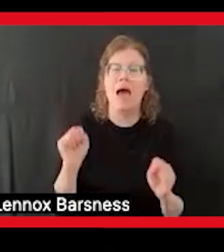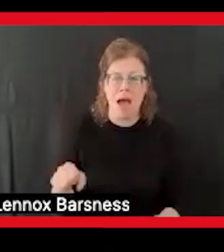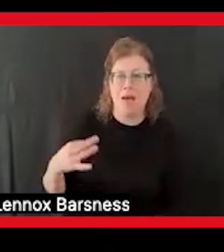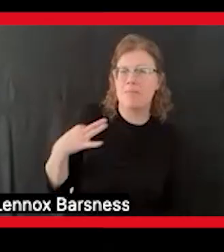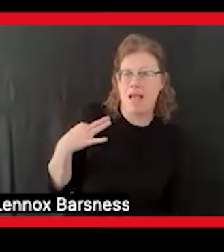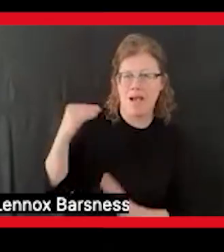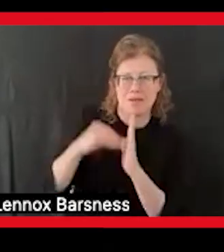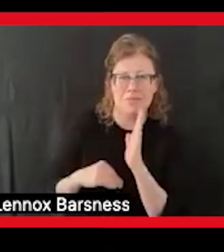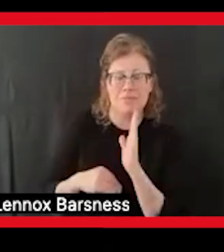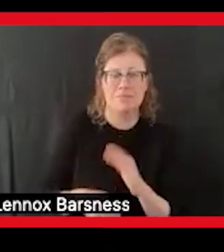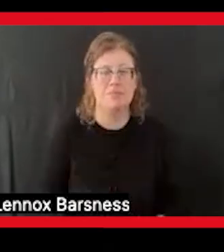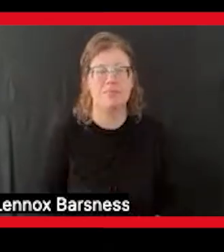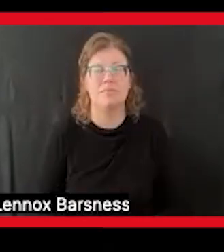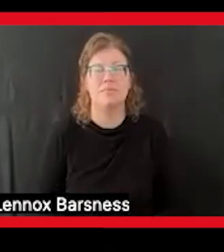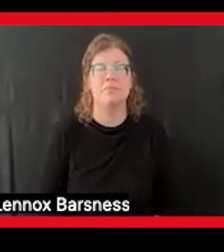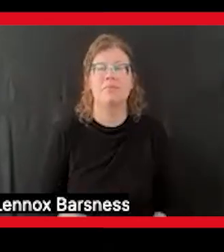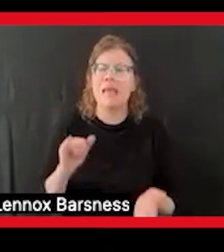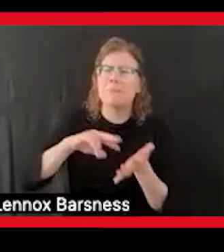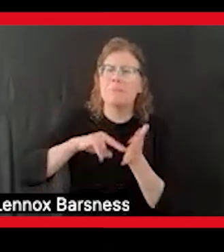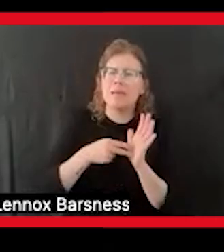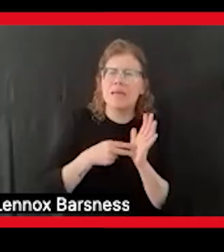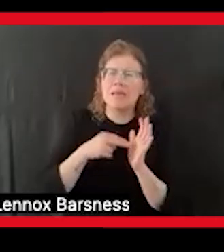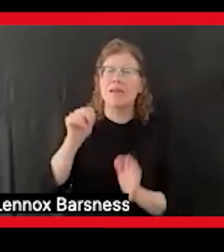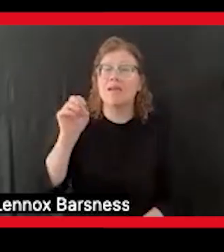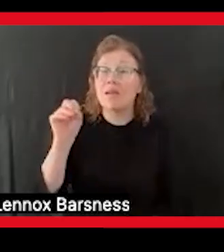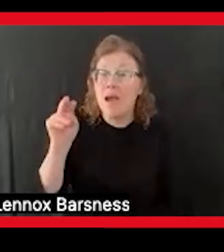offerings benefits Calgary citizens.